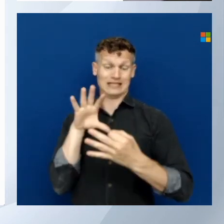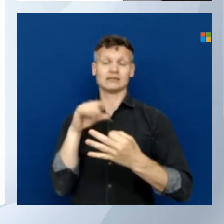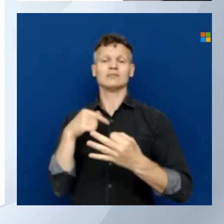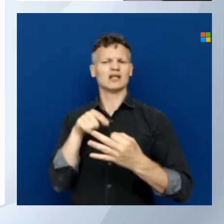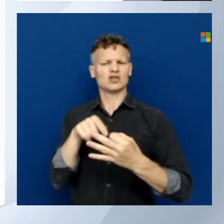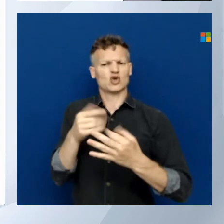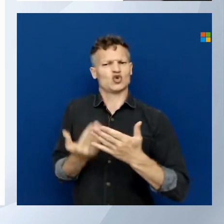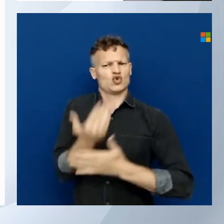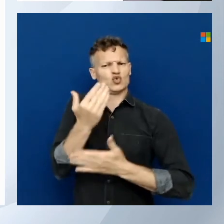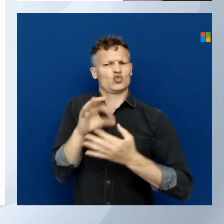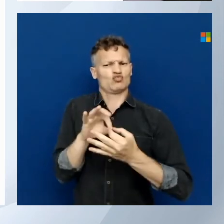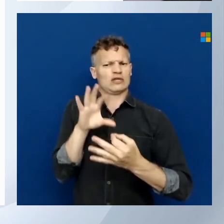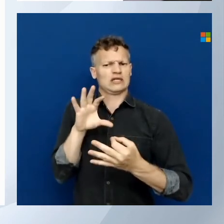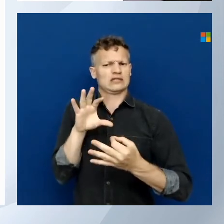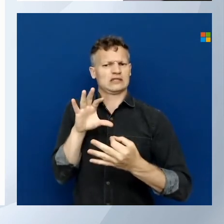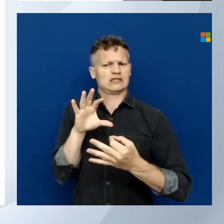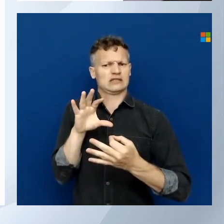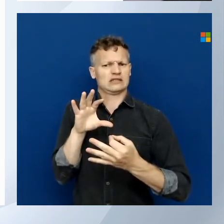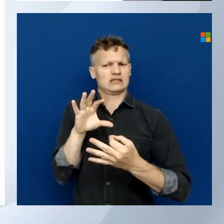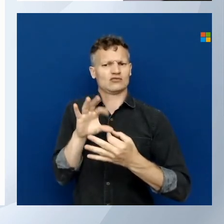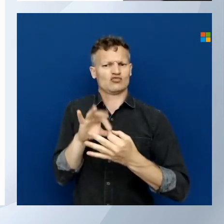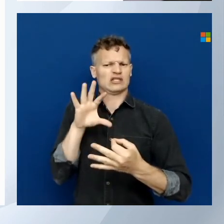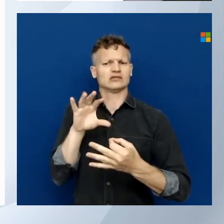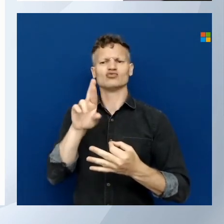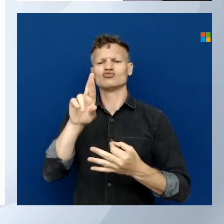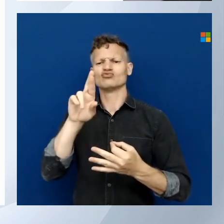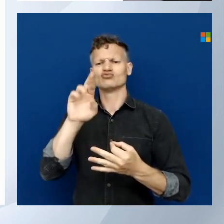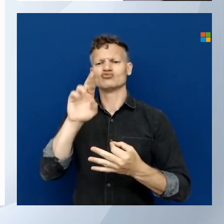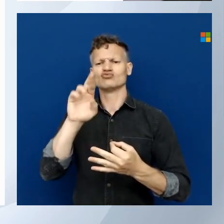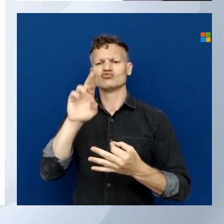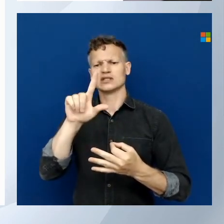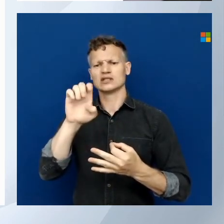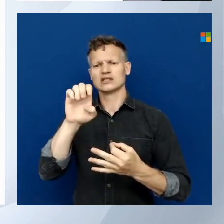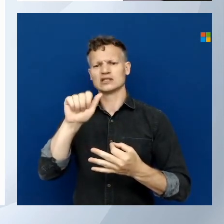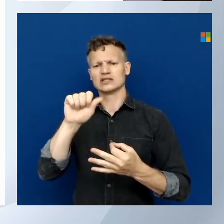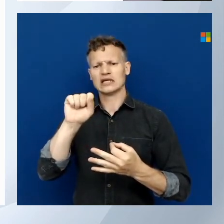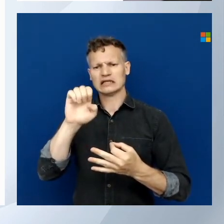I can even add a description to it and then hit